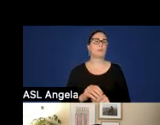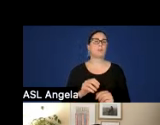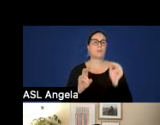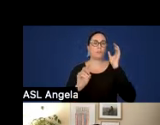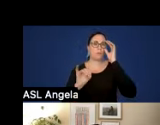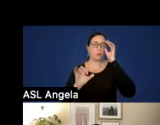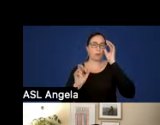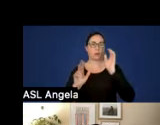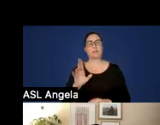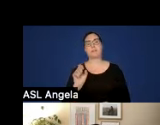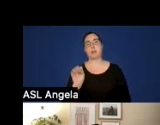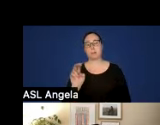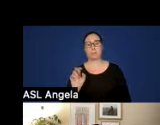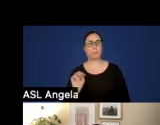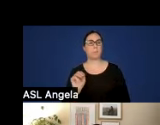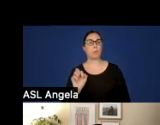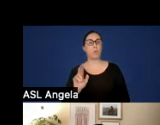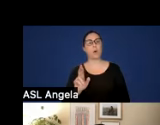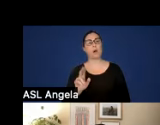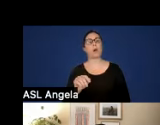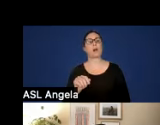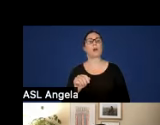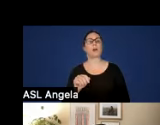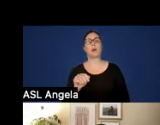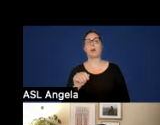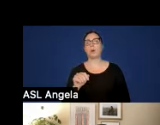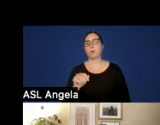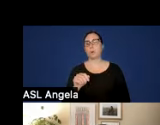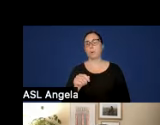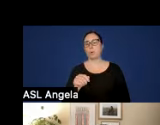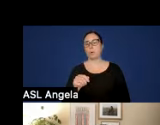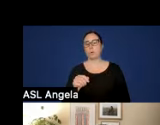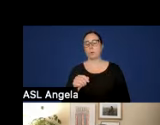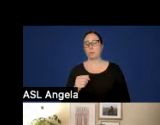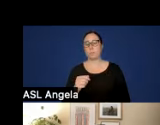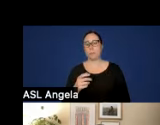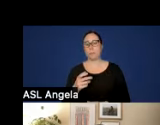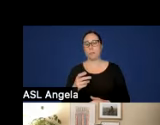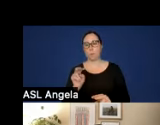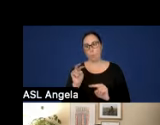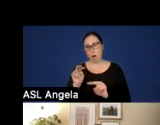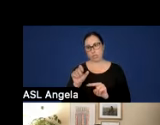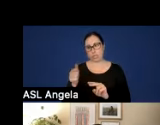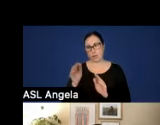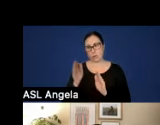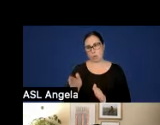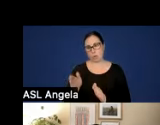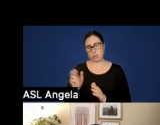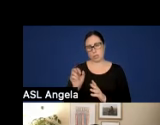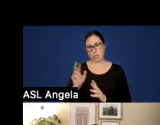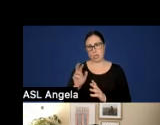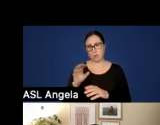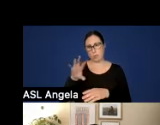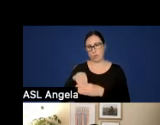sexual arousal or sexual gratification from watching another person or persons, perhaps in their private